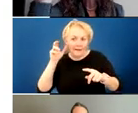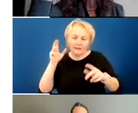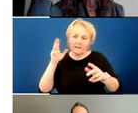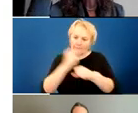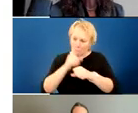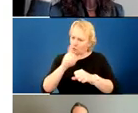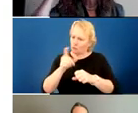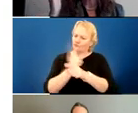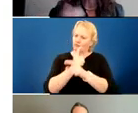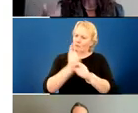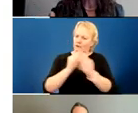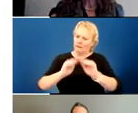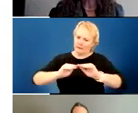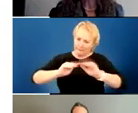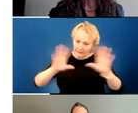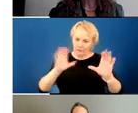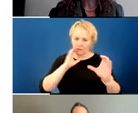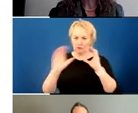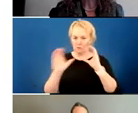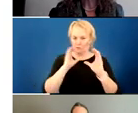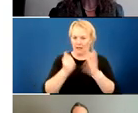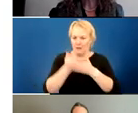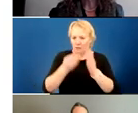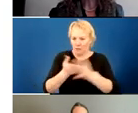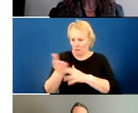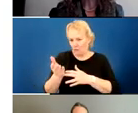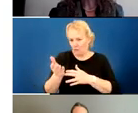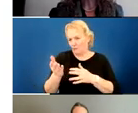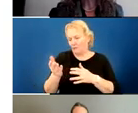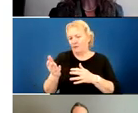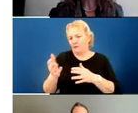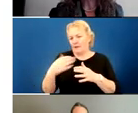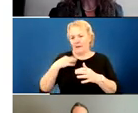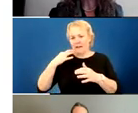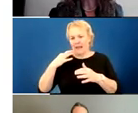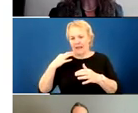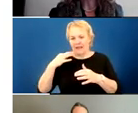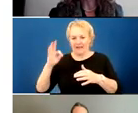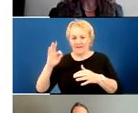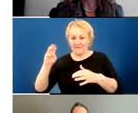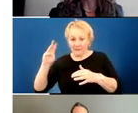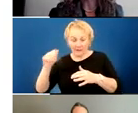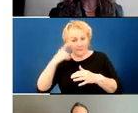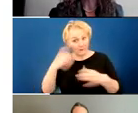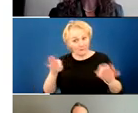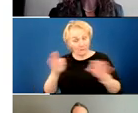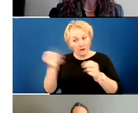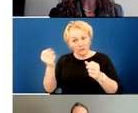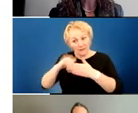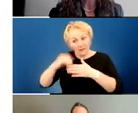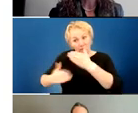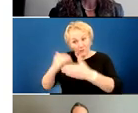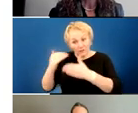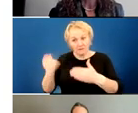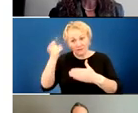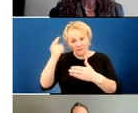communicating effectively with them and so that we could help them through their FEMA application process because we wanted to make sure that they did understand the